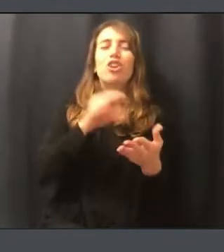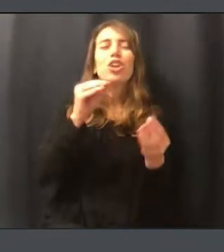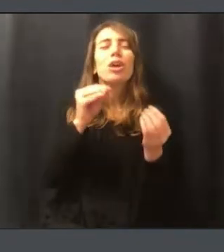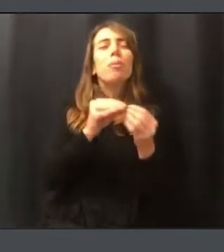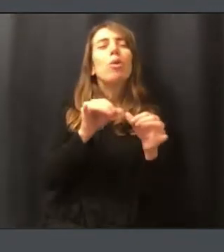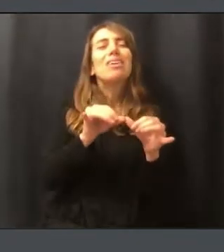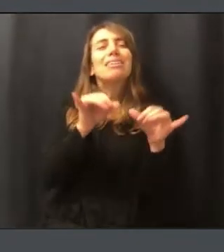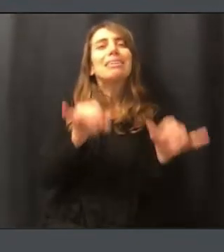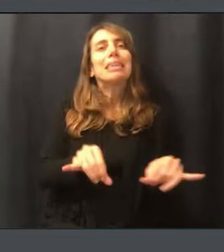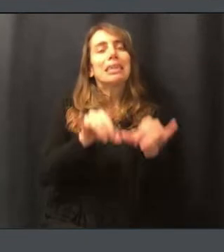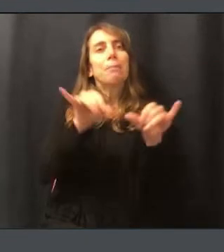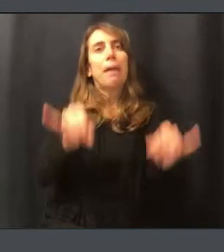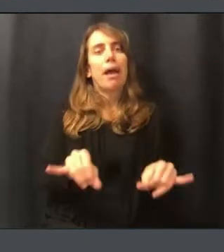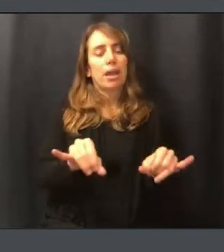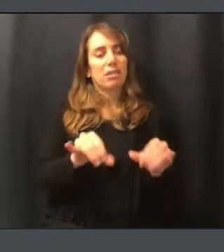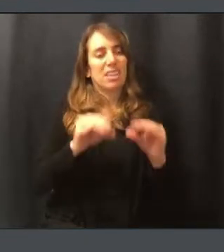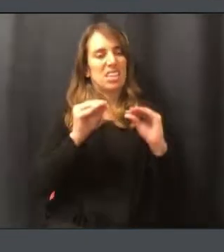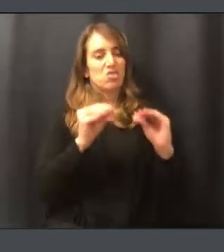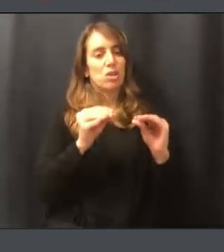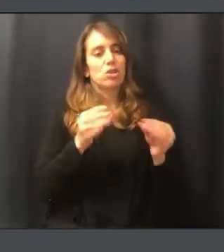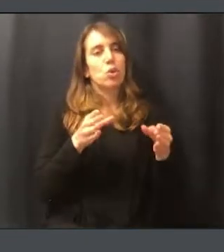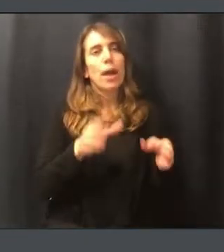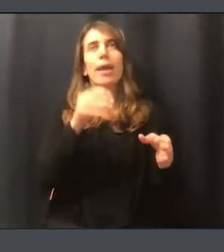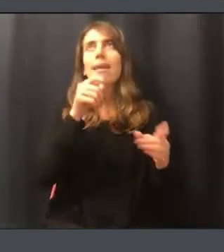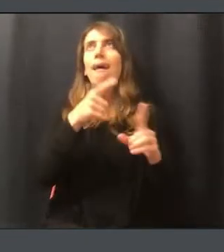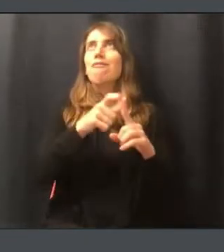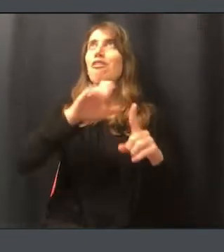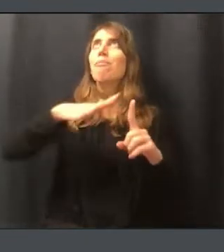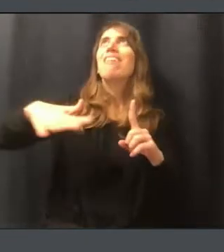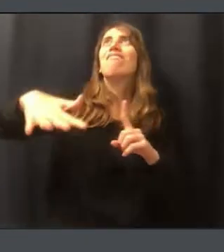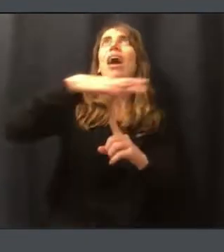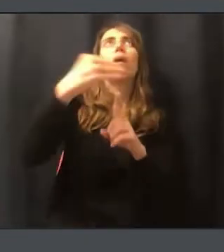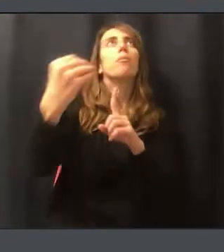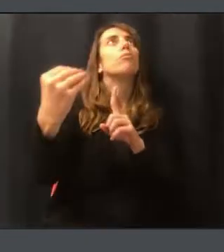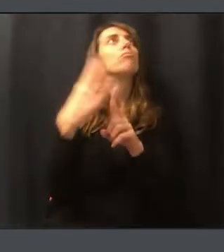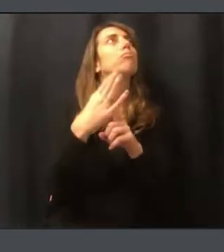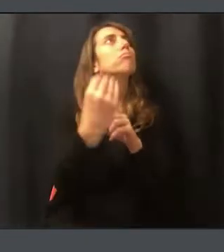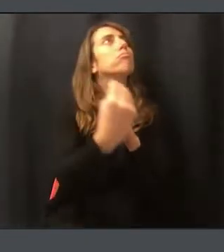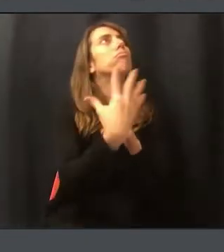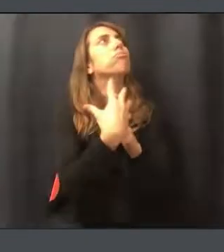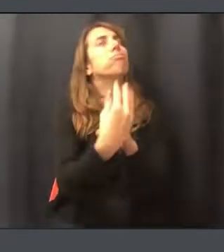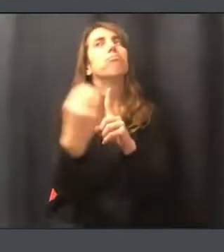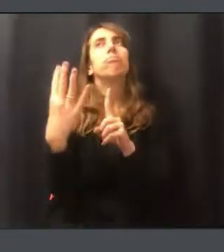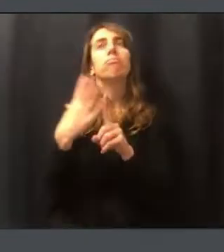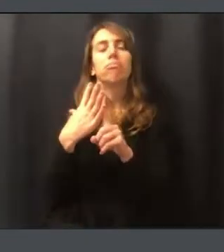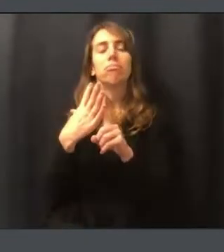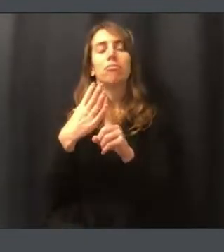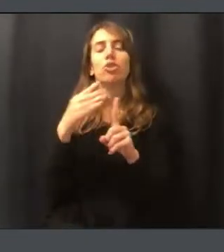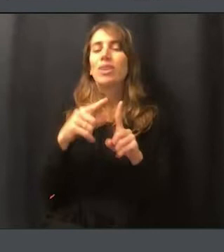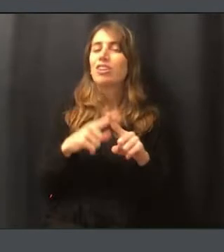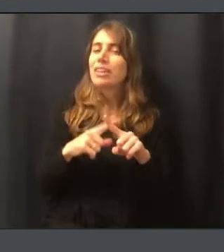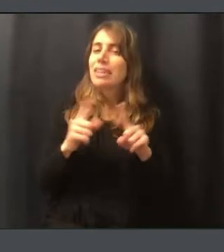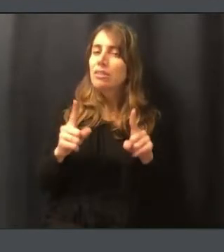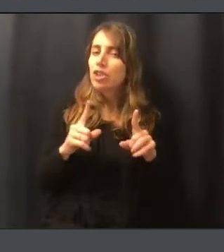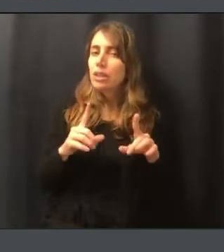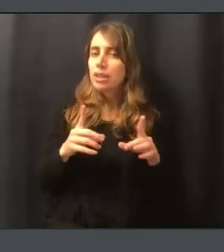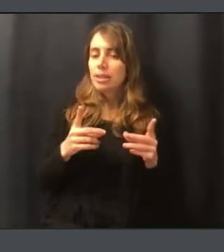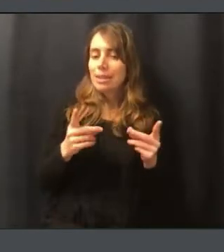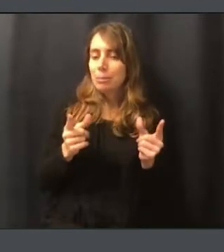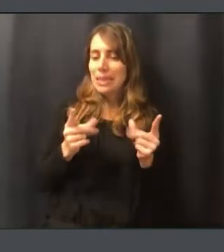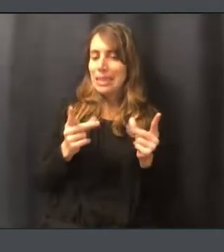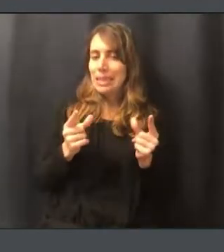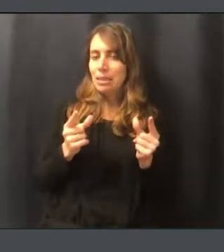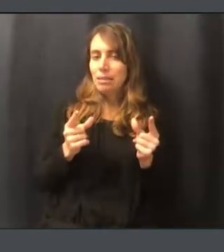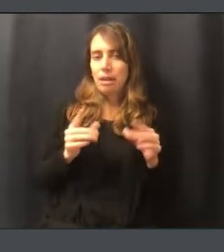let's say, age 3 or 4, not from birth, right? So there's this difference in rate of acquisition, right?